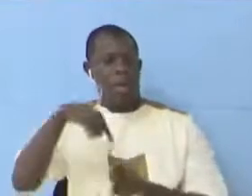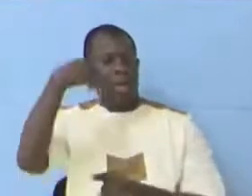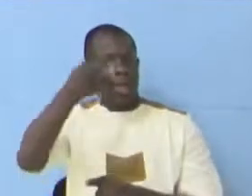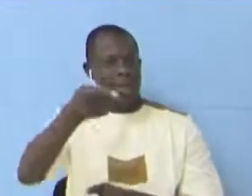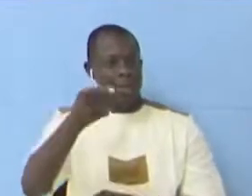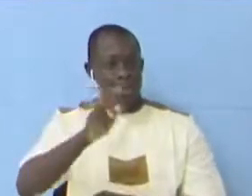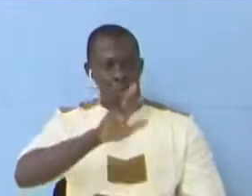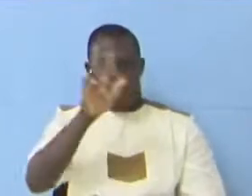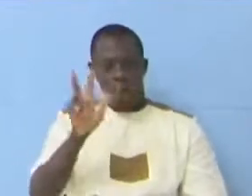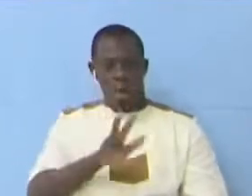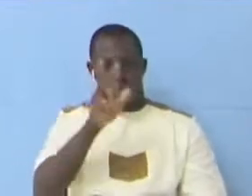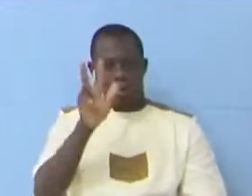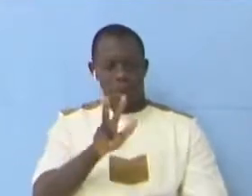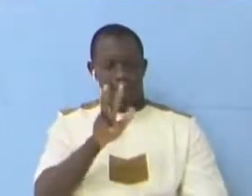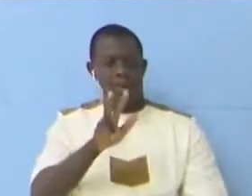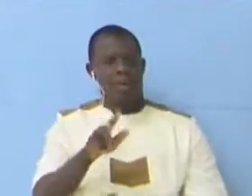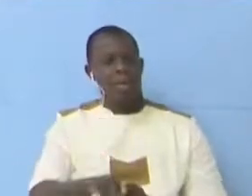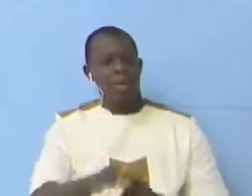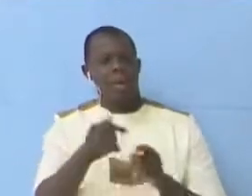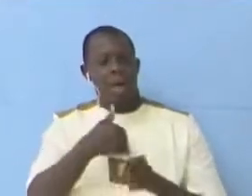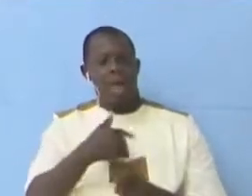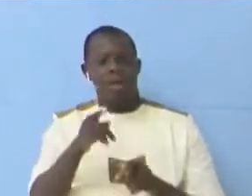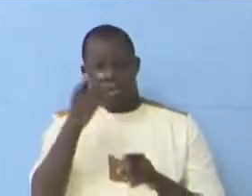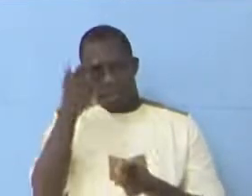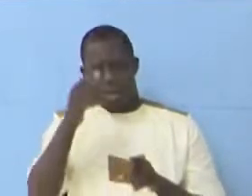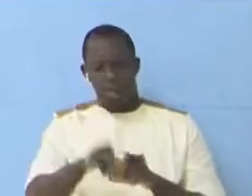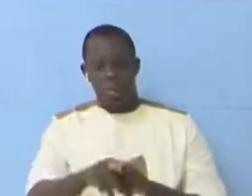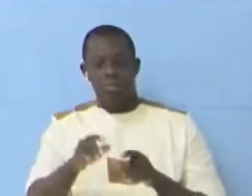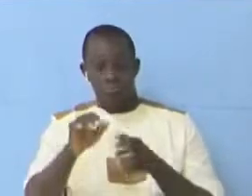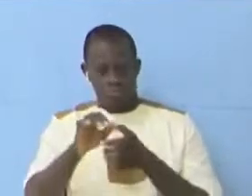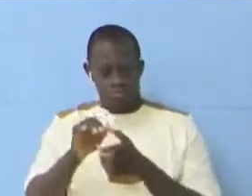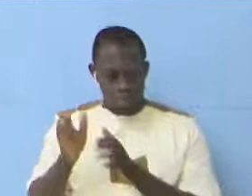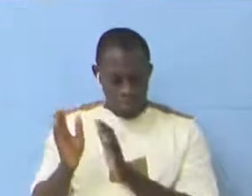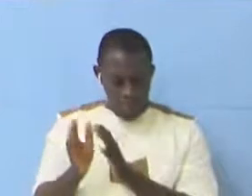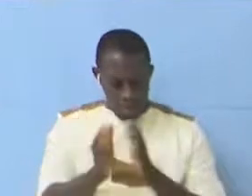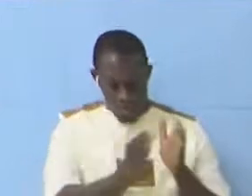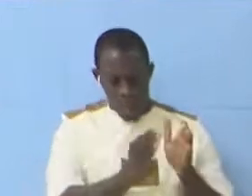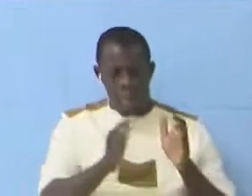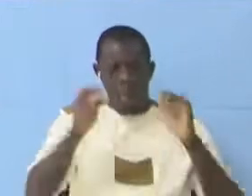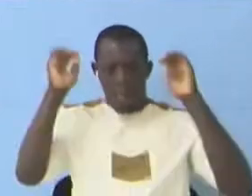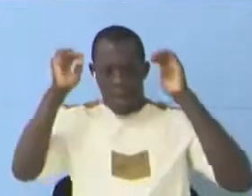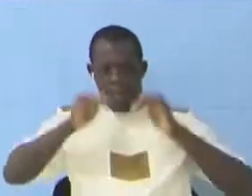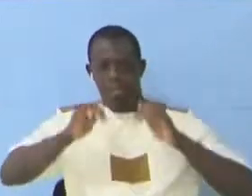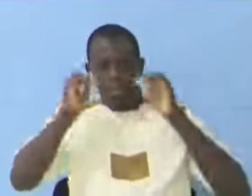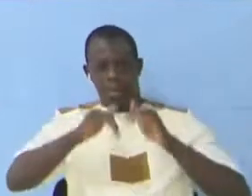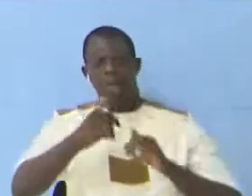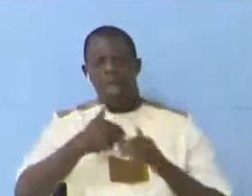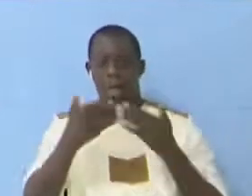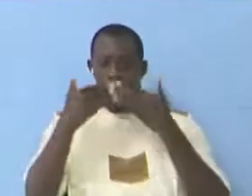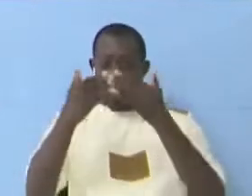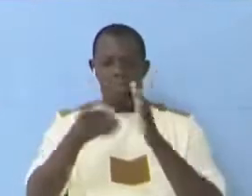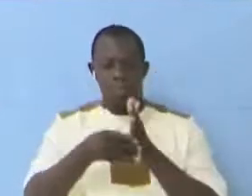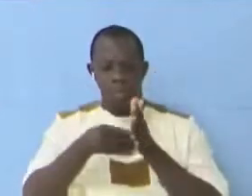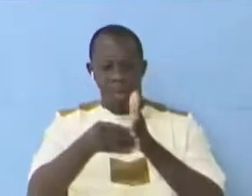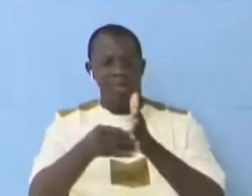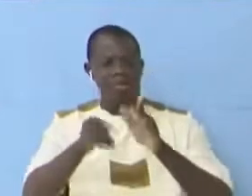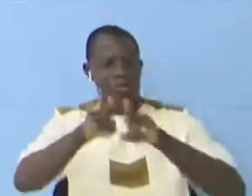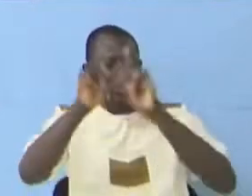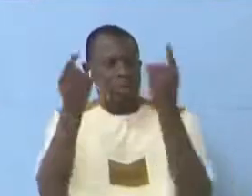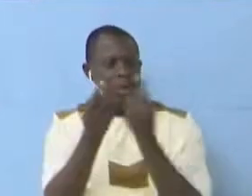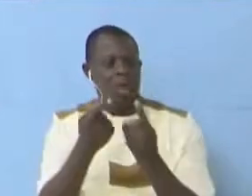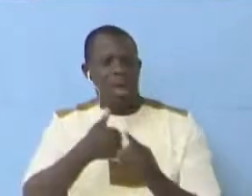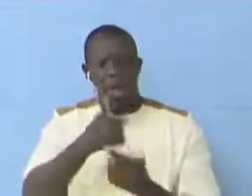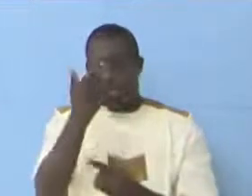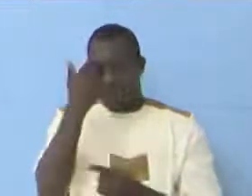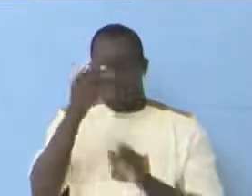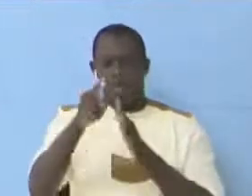Wednesday, si beneen alarba bi. I organized a meeting. I told the DG that there is need for us to sit as directors and at